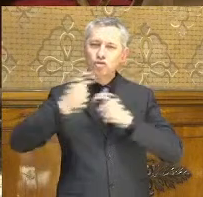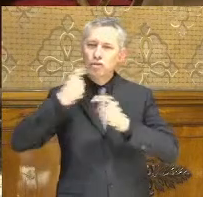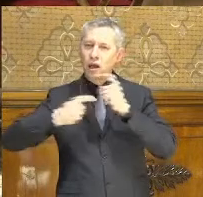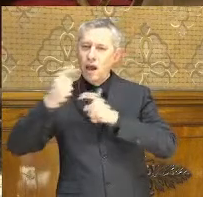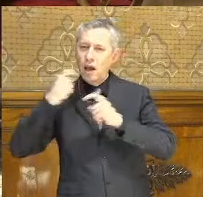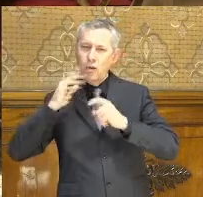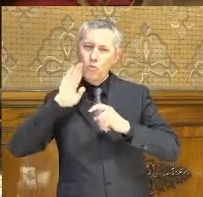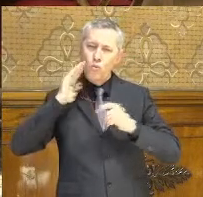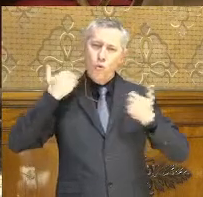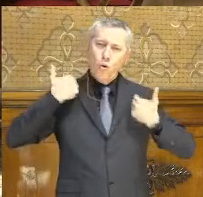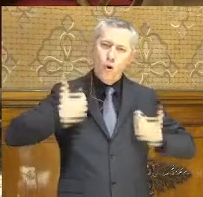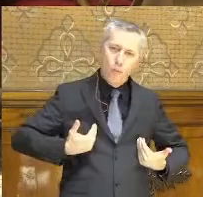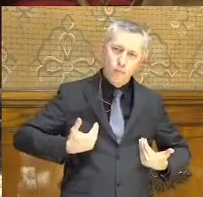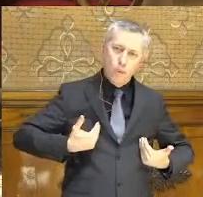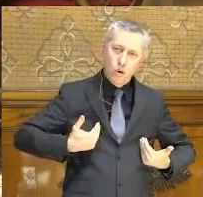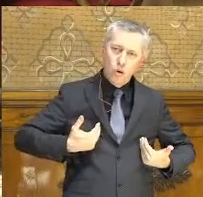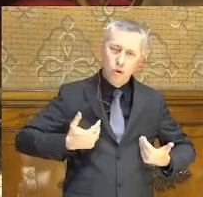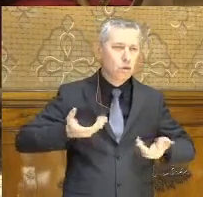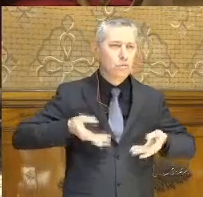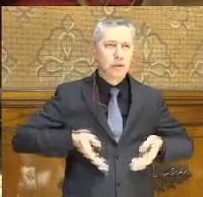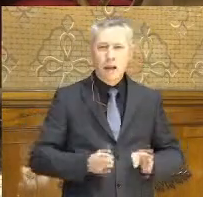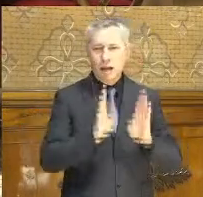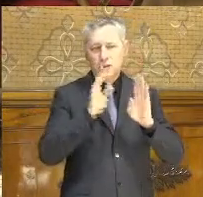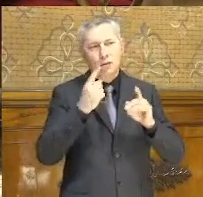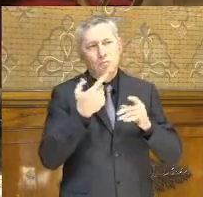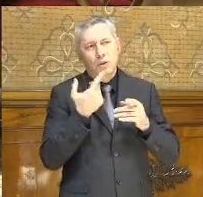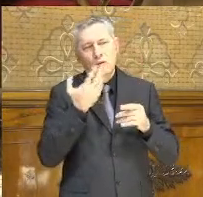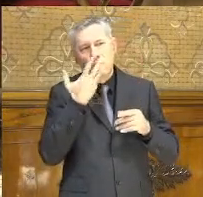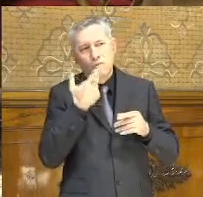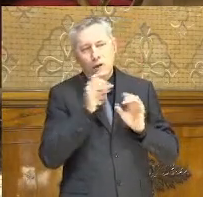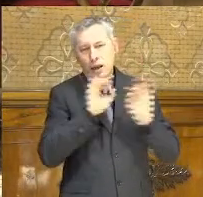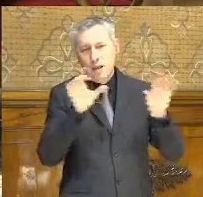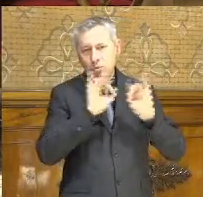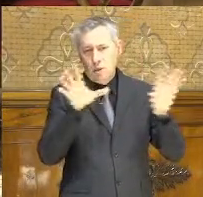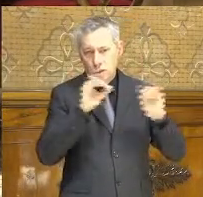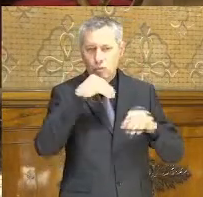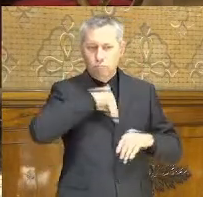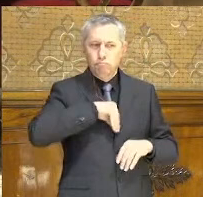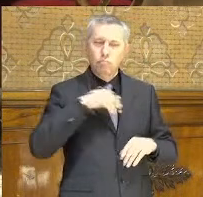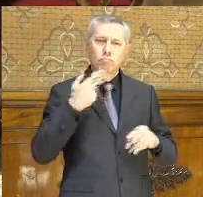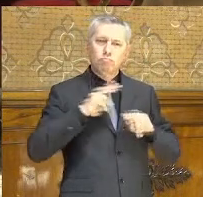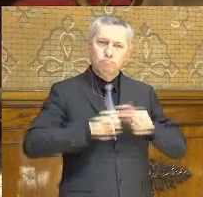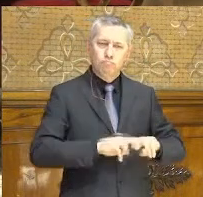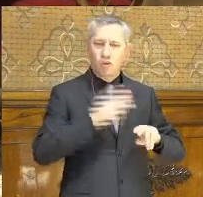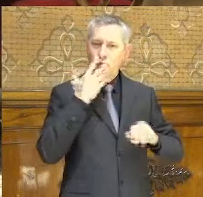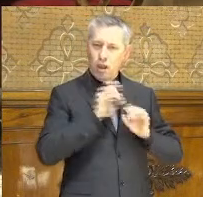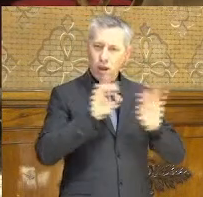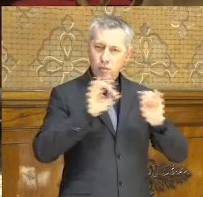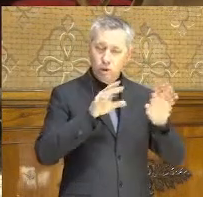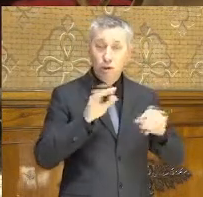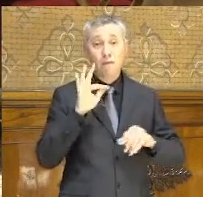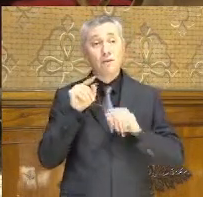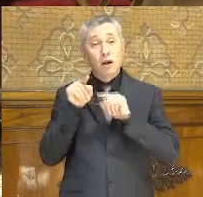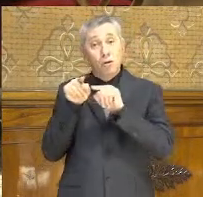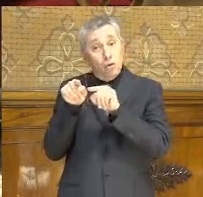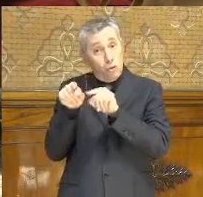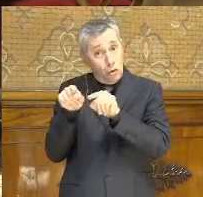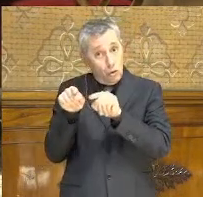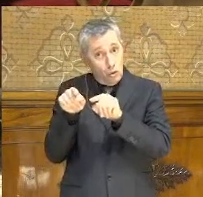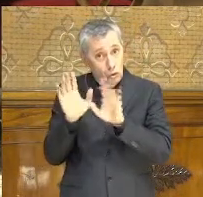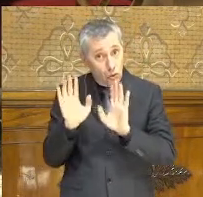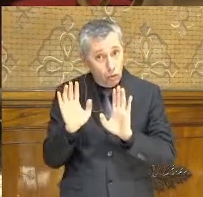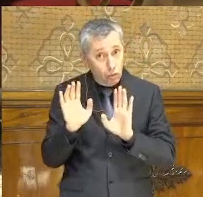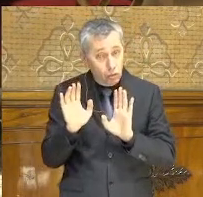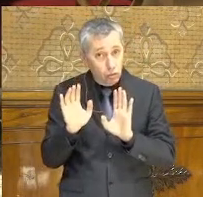there you have religion coming into view, whereas Fanon says, "Oh, my body make me of me always a